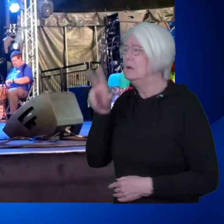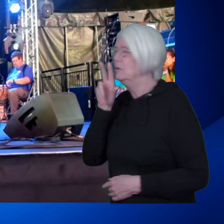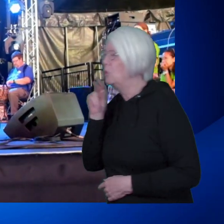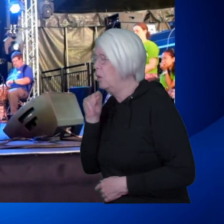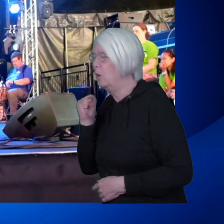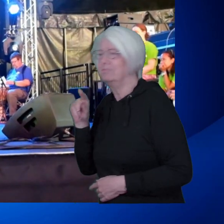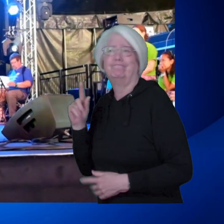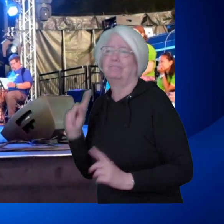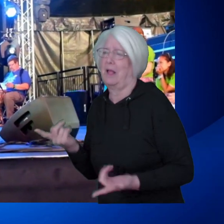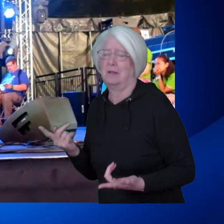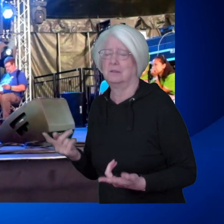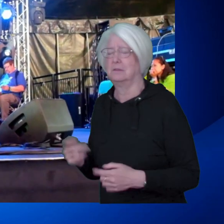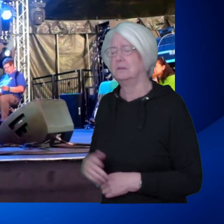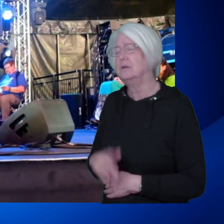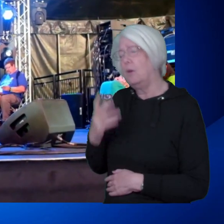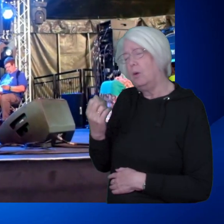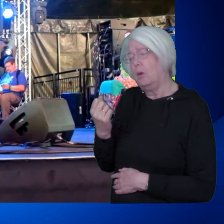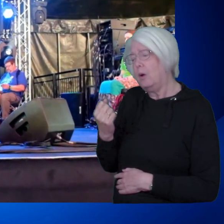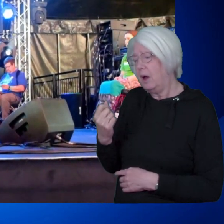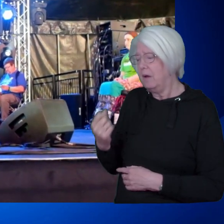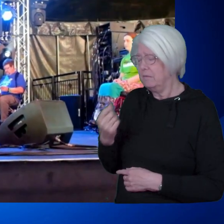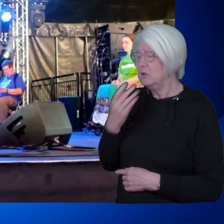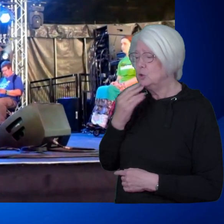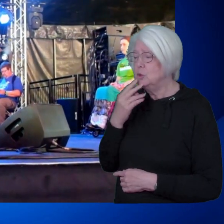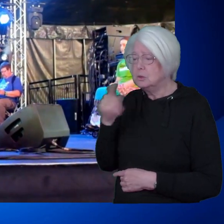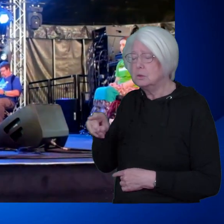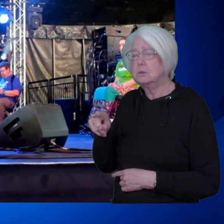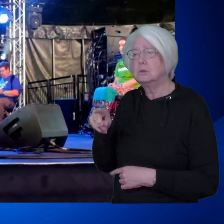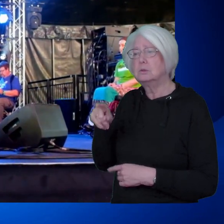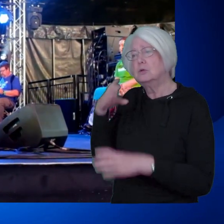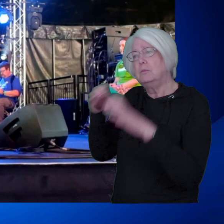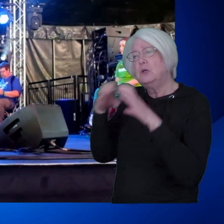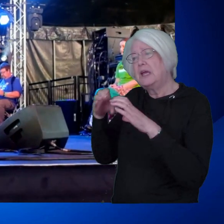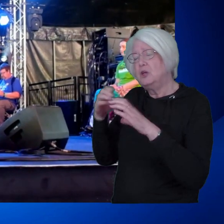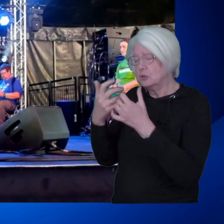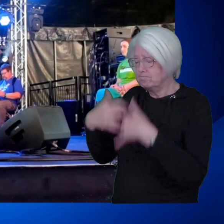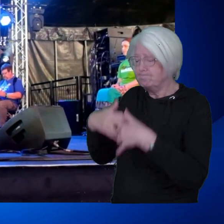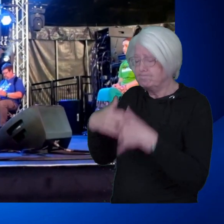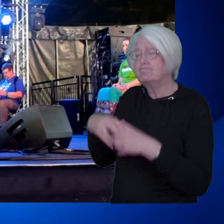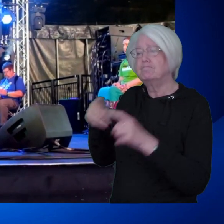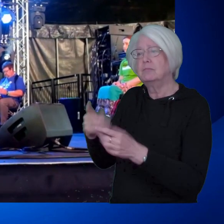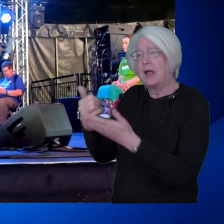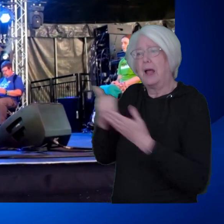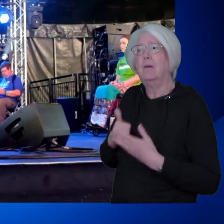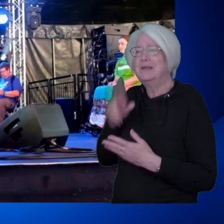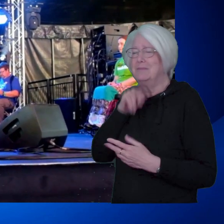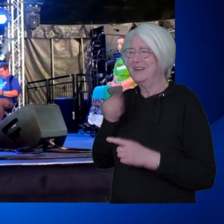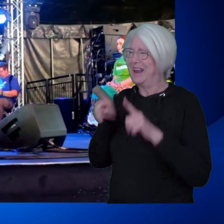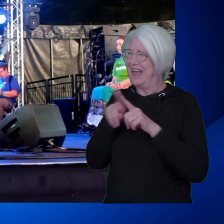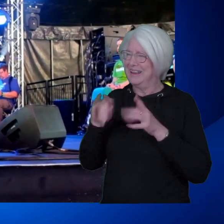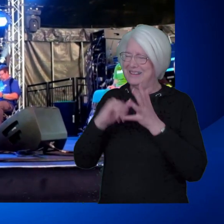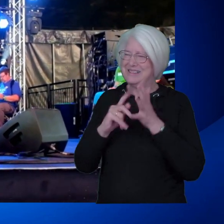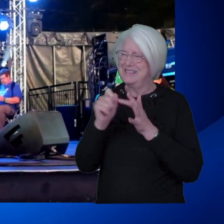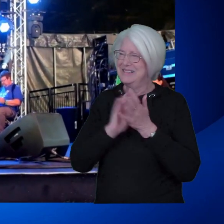my mouth. So I'm using a communication aid to help me speak, like